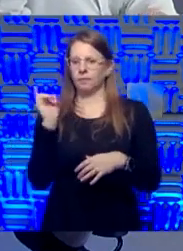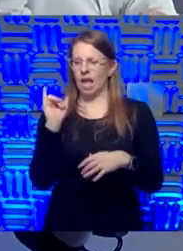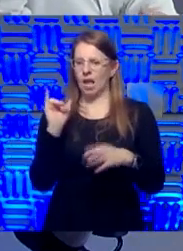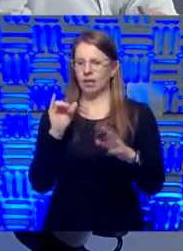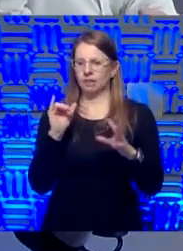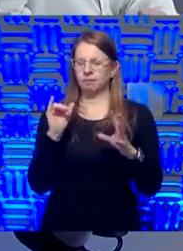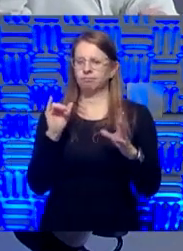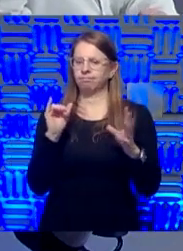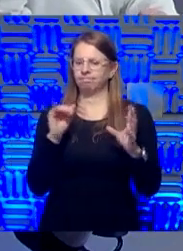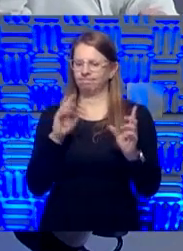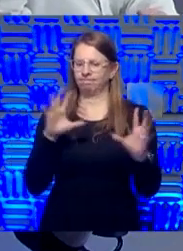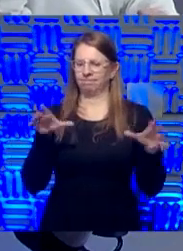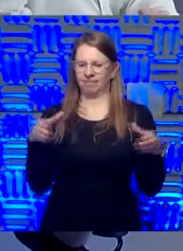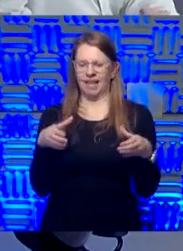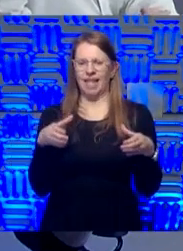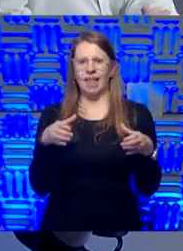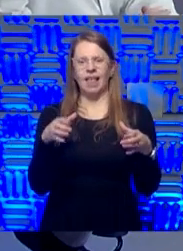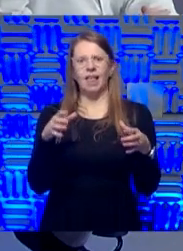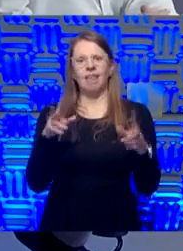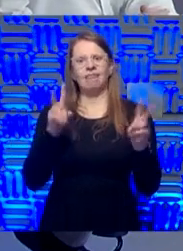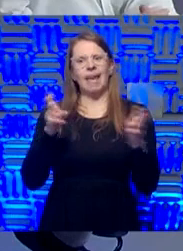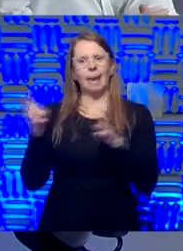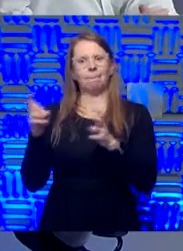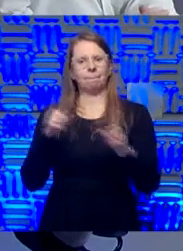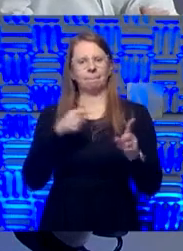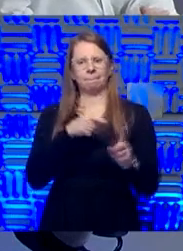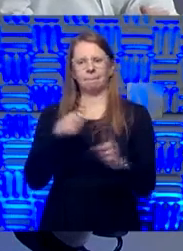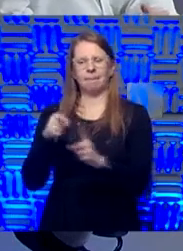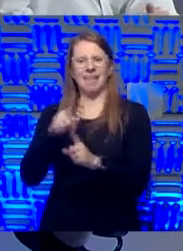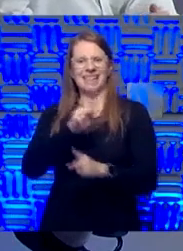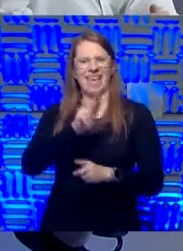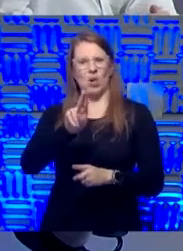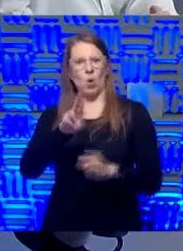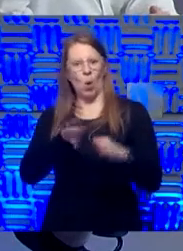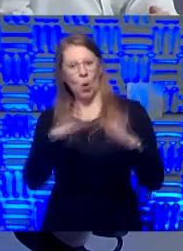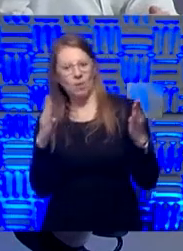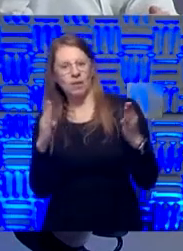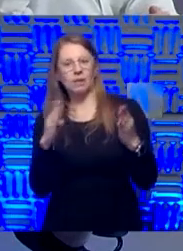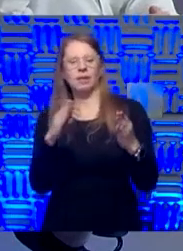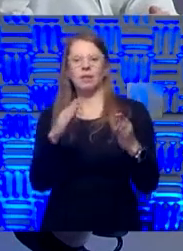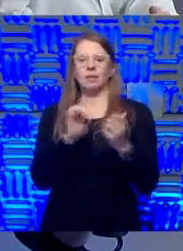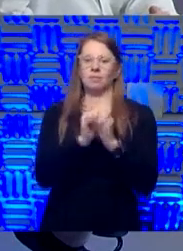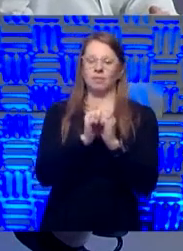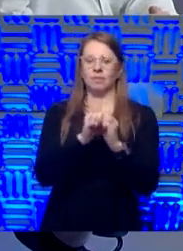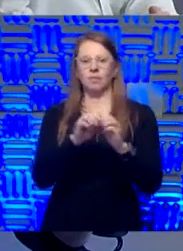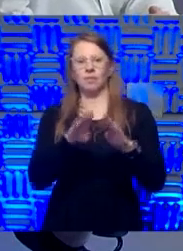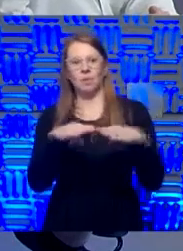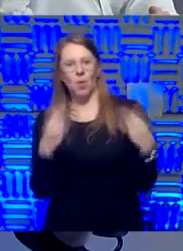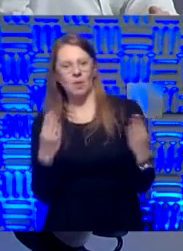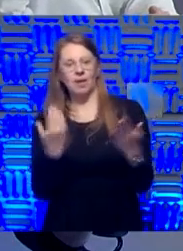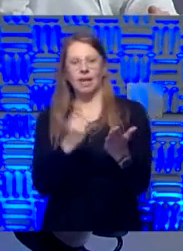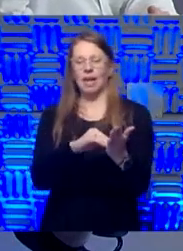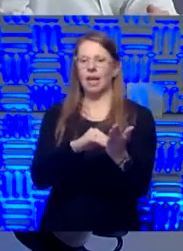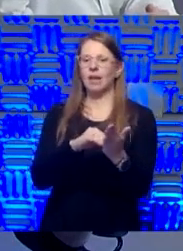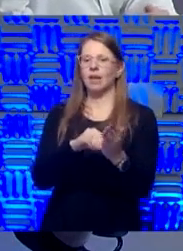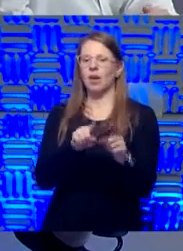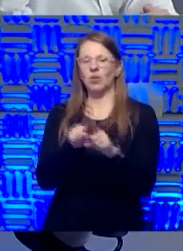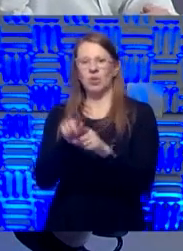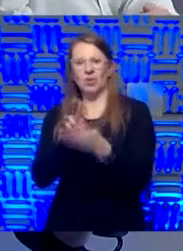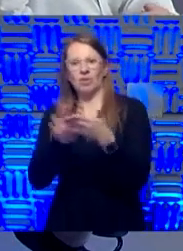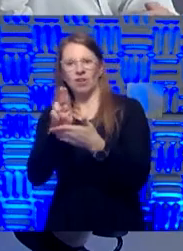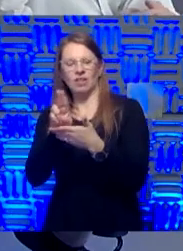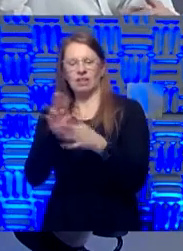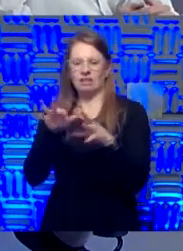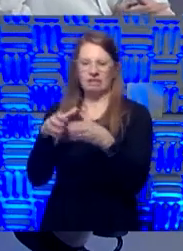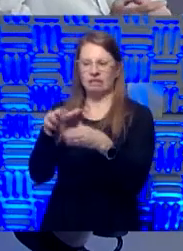together around common themes. And we're working with KU on their reopening and their athletic thing. We're going to be working with a number of other Kansas Board of Regent universities in order to